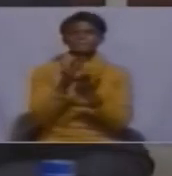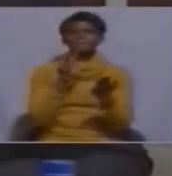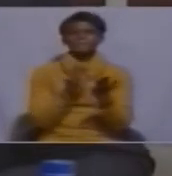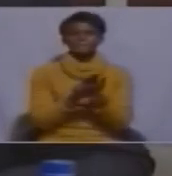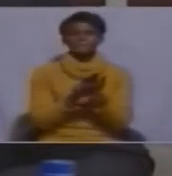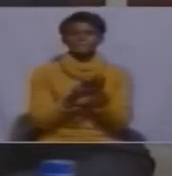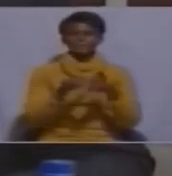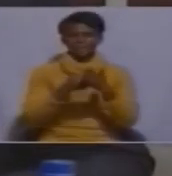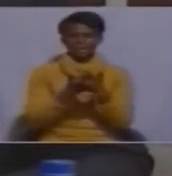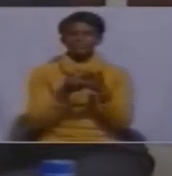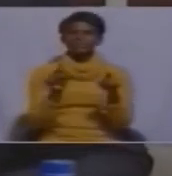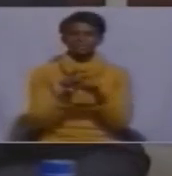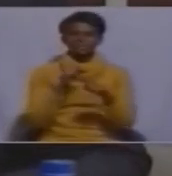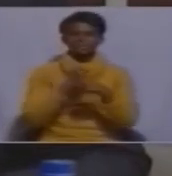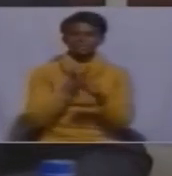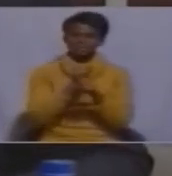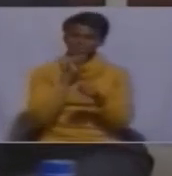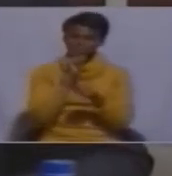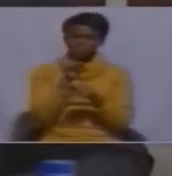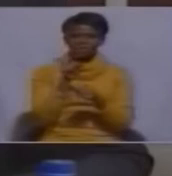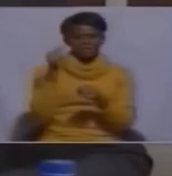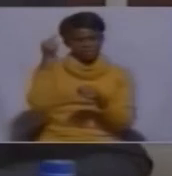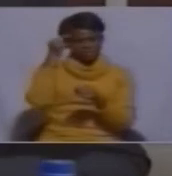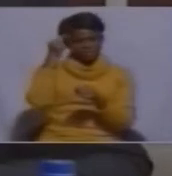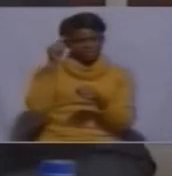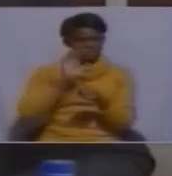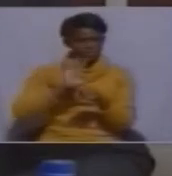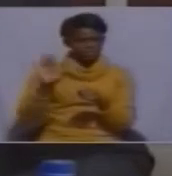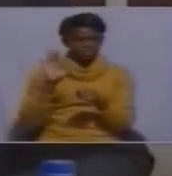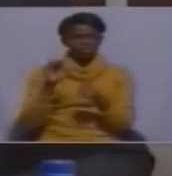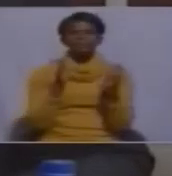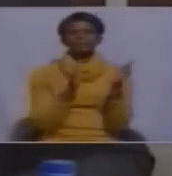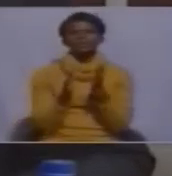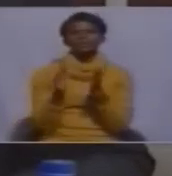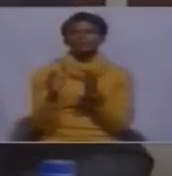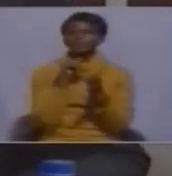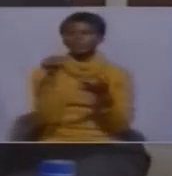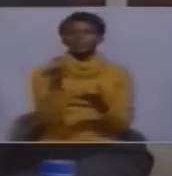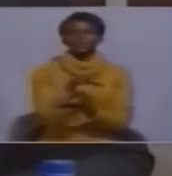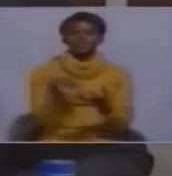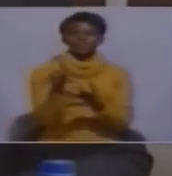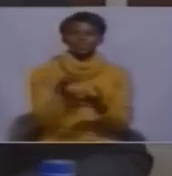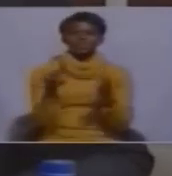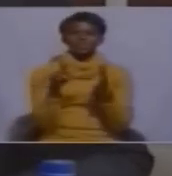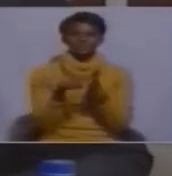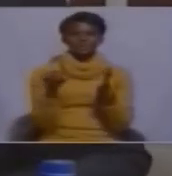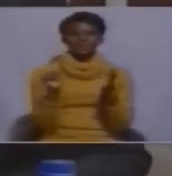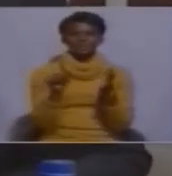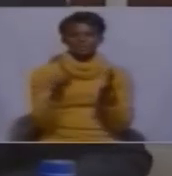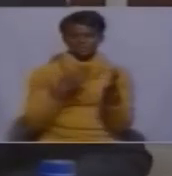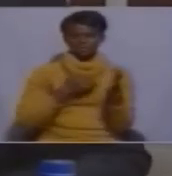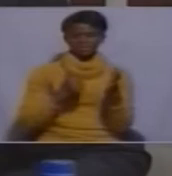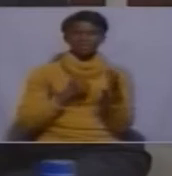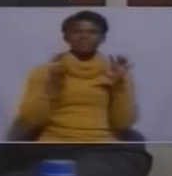the legal content and to ensure that the interests of the state are not compromised by that agreement. And then, of course, I sit in